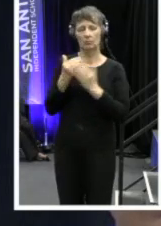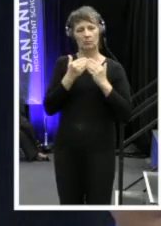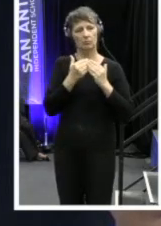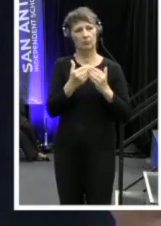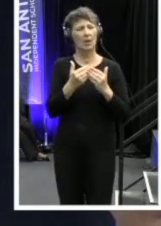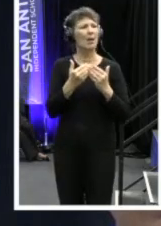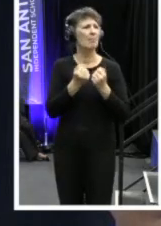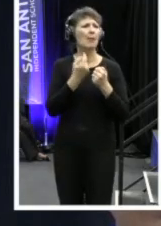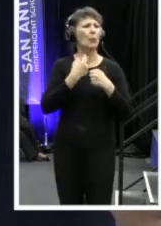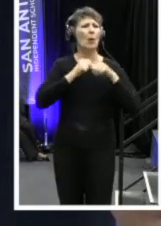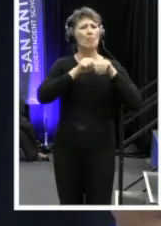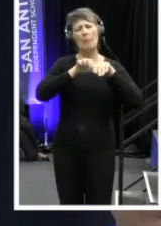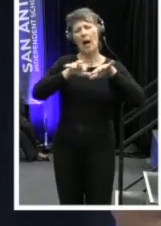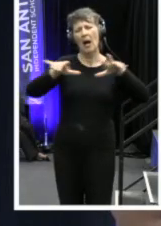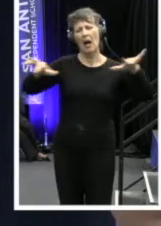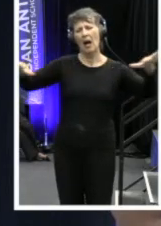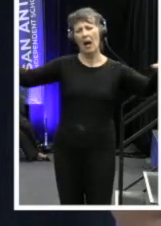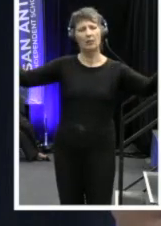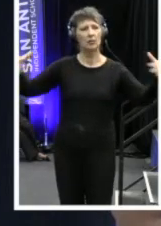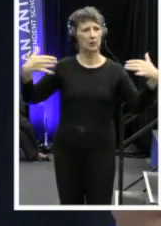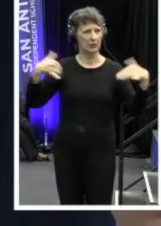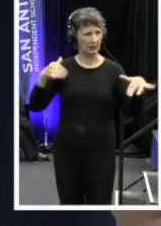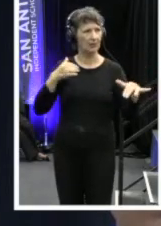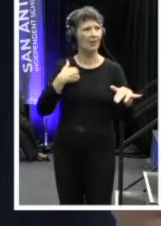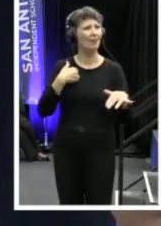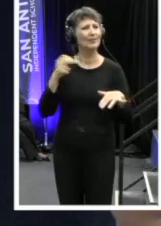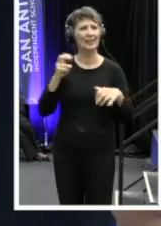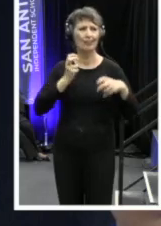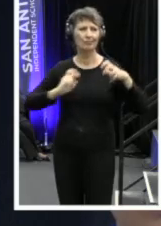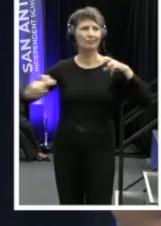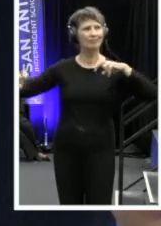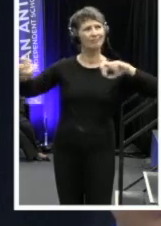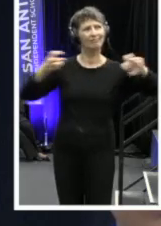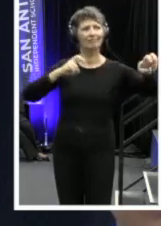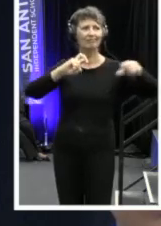miles apart, we are all still going through this adventure together.